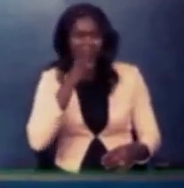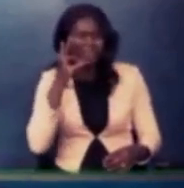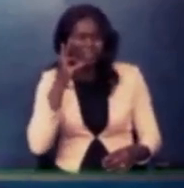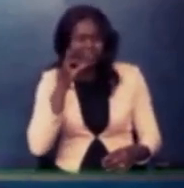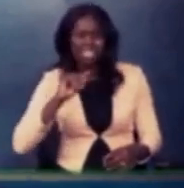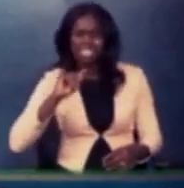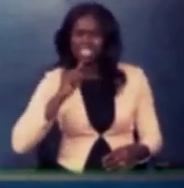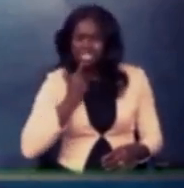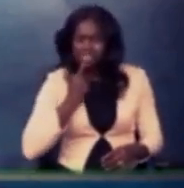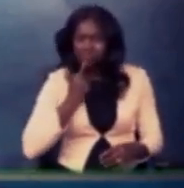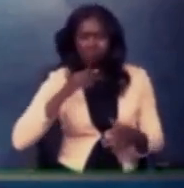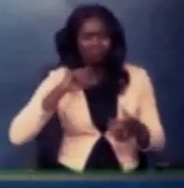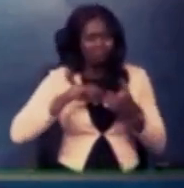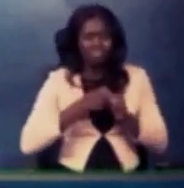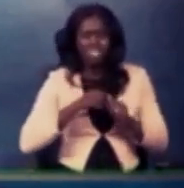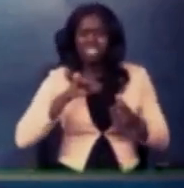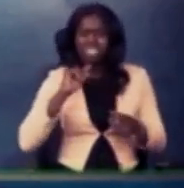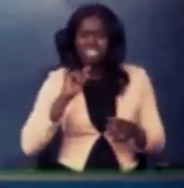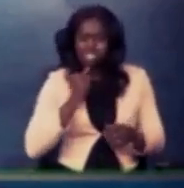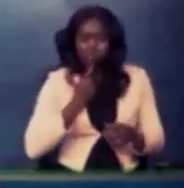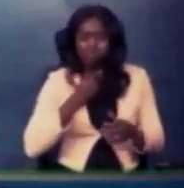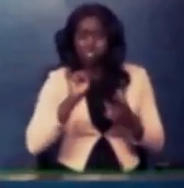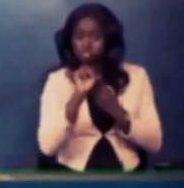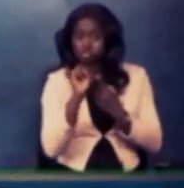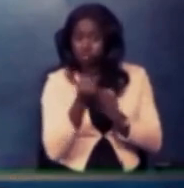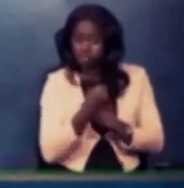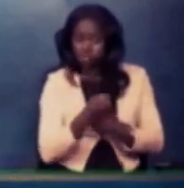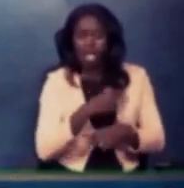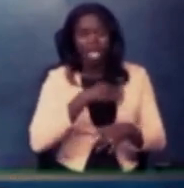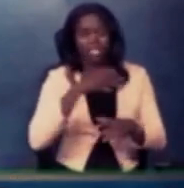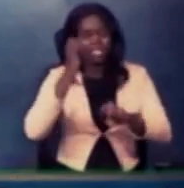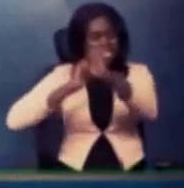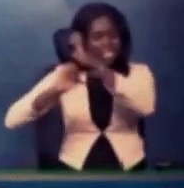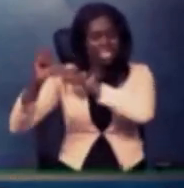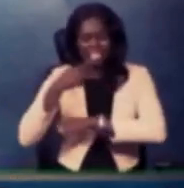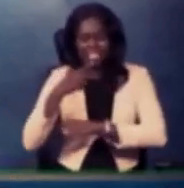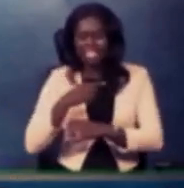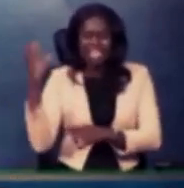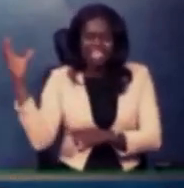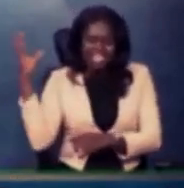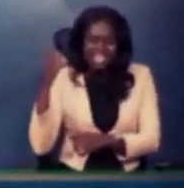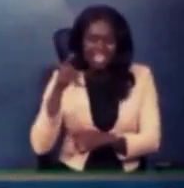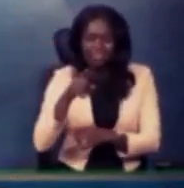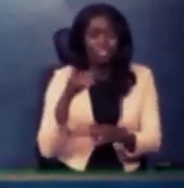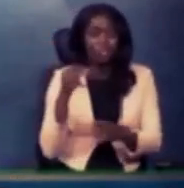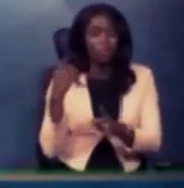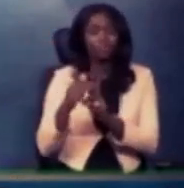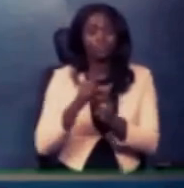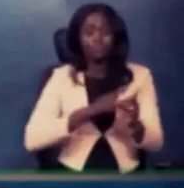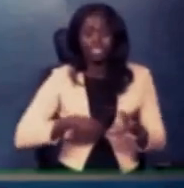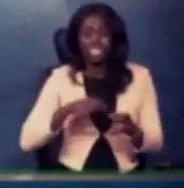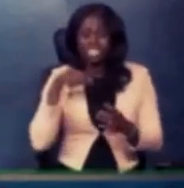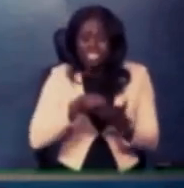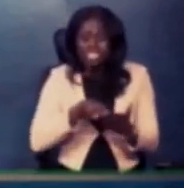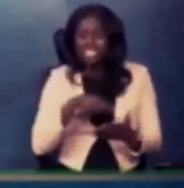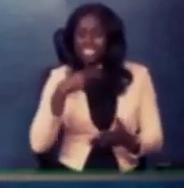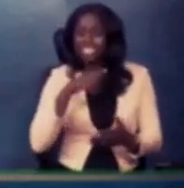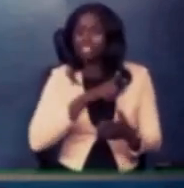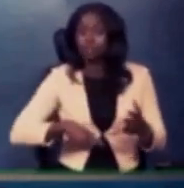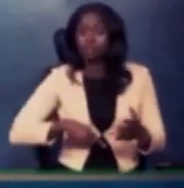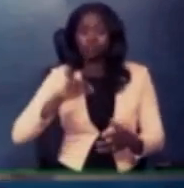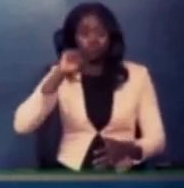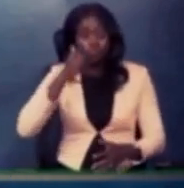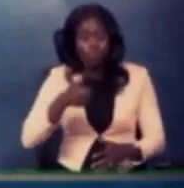The Bible says, and Elijah said, hear ye the word of the Lord. Thus saith the Lord. He said, tomorrow about this